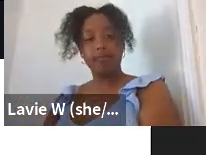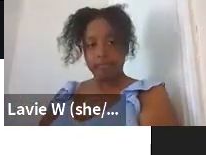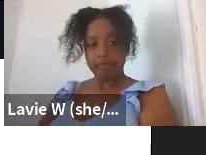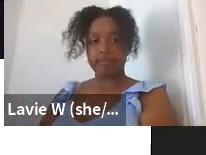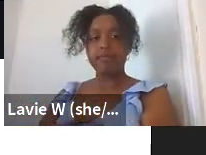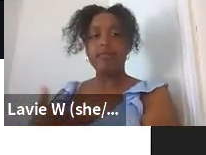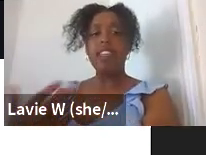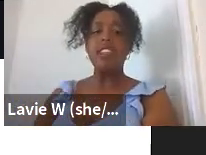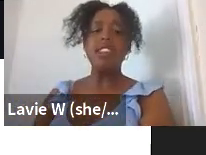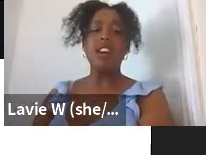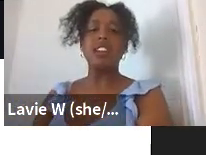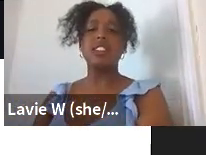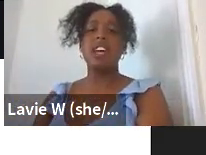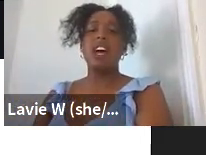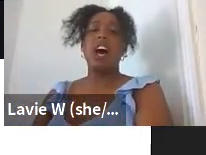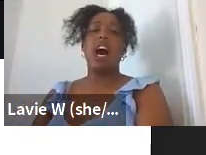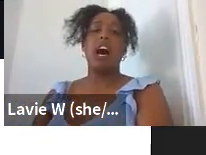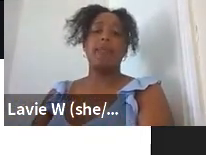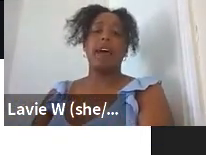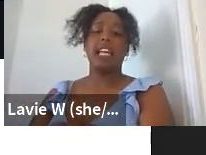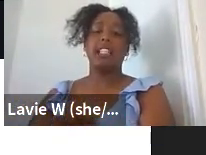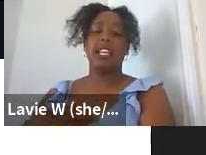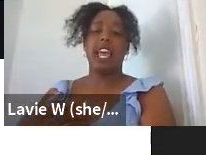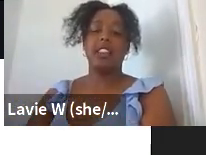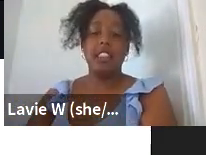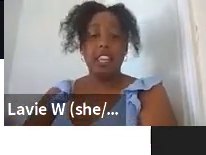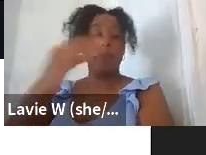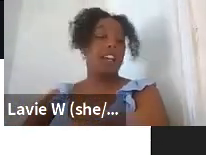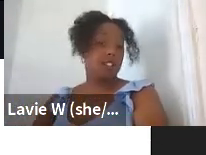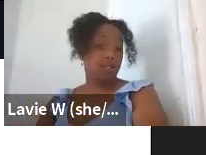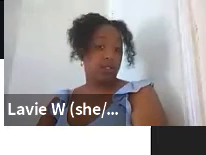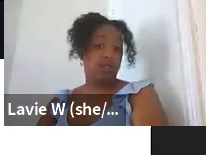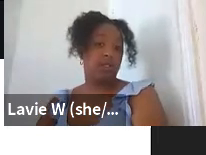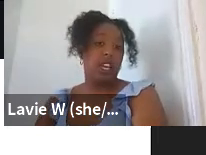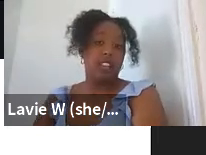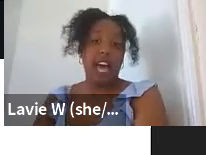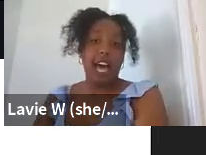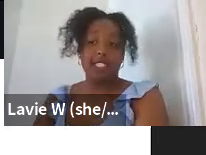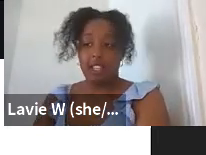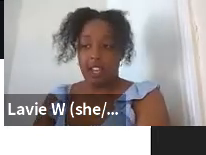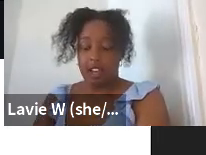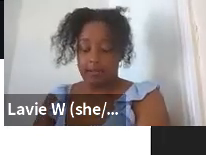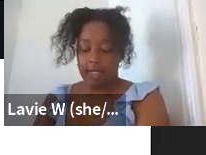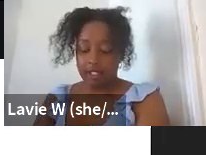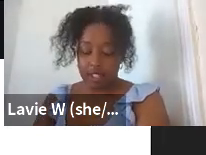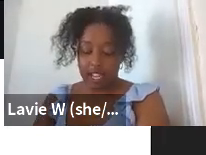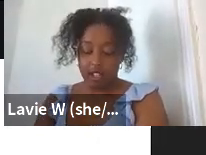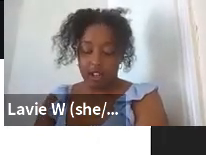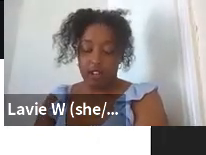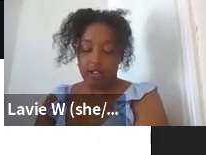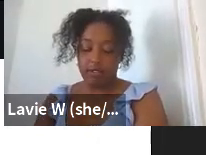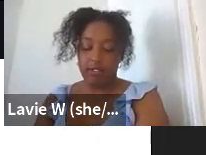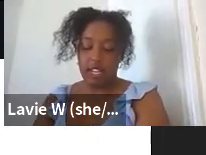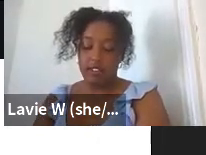making in the arts, and again thinking back to that